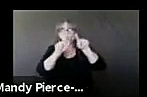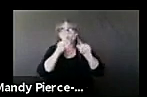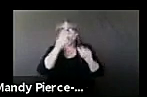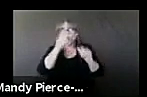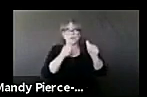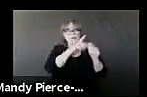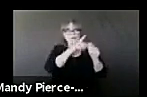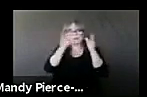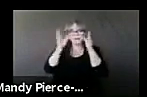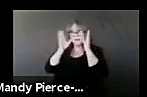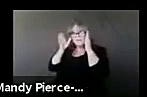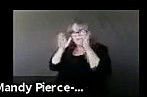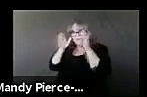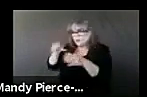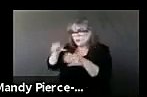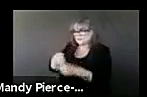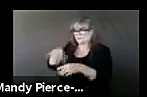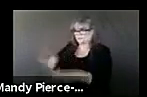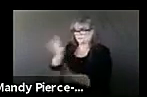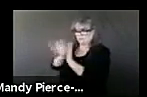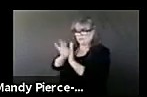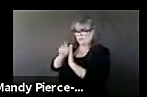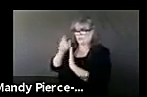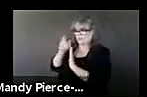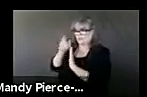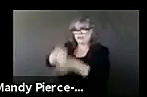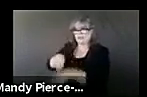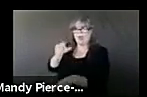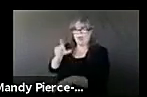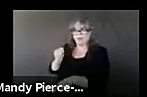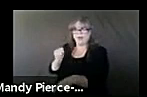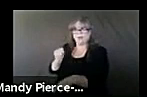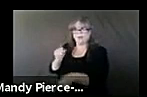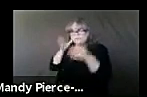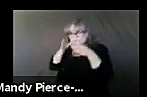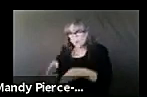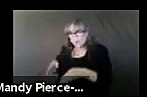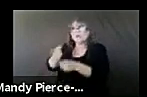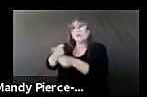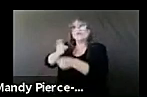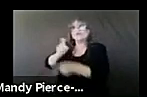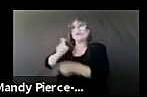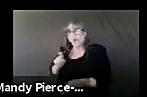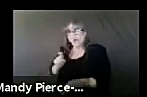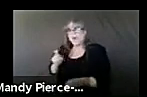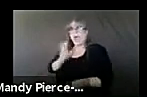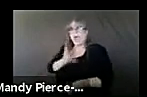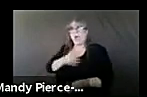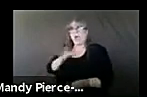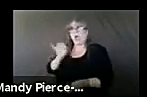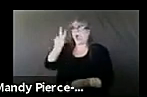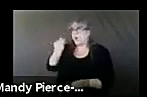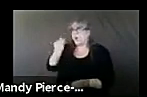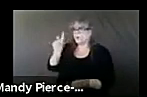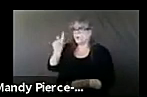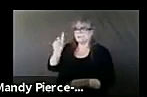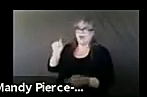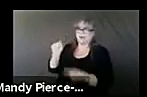built off of Colorado's data and is using assumptions that we are seeing to be true here in Colorado.